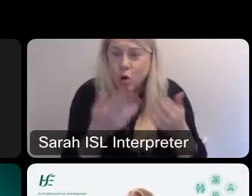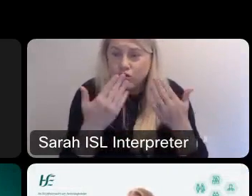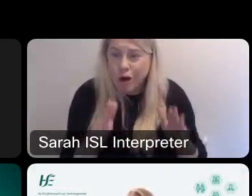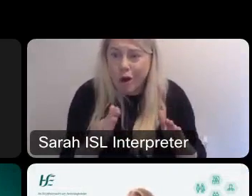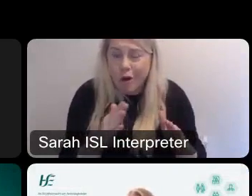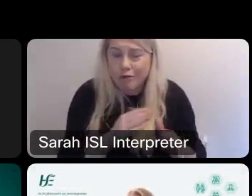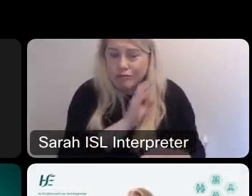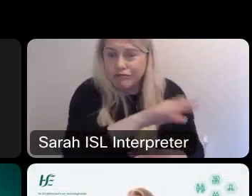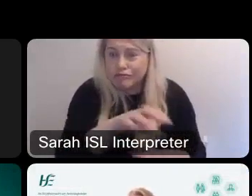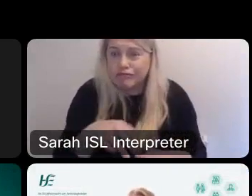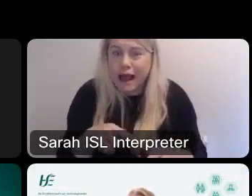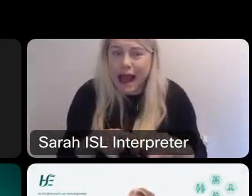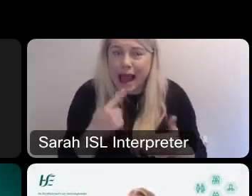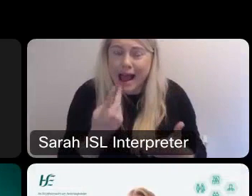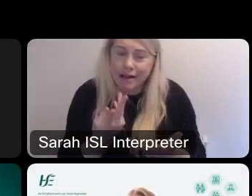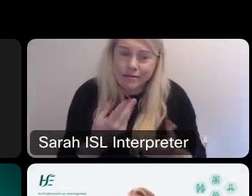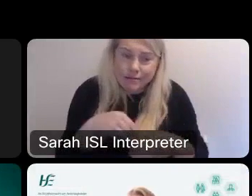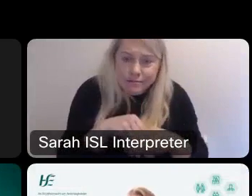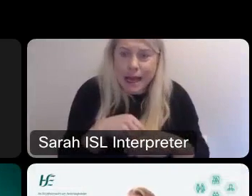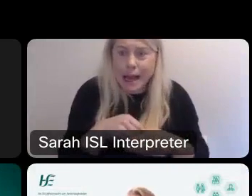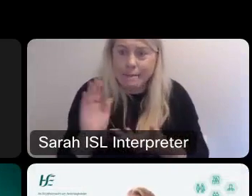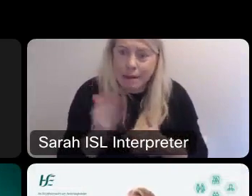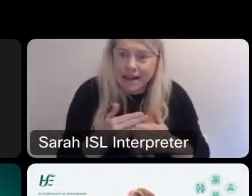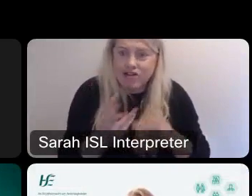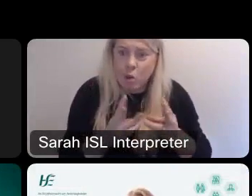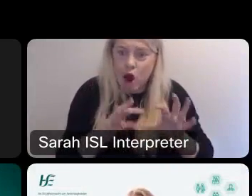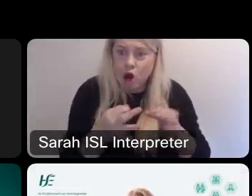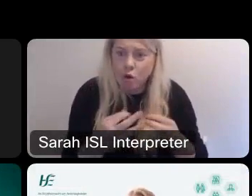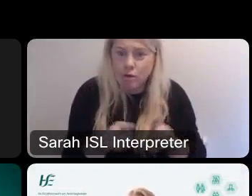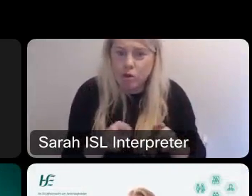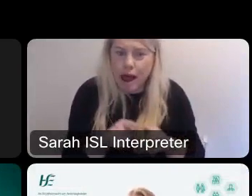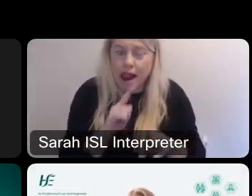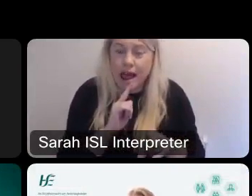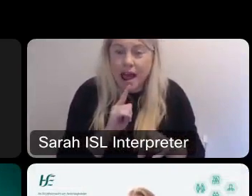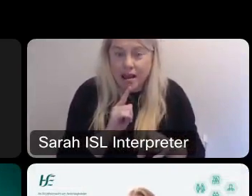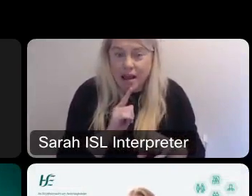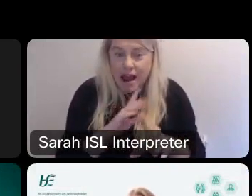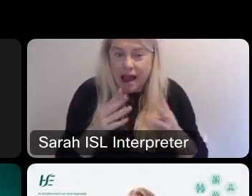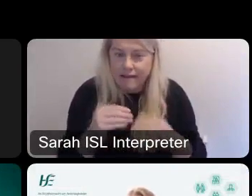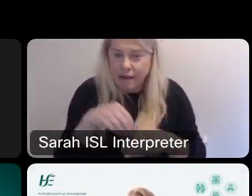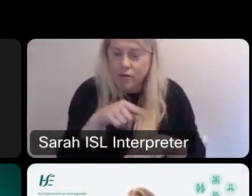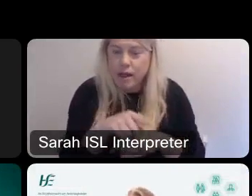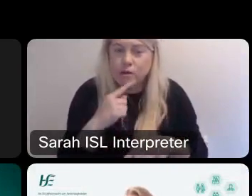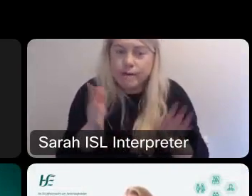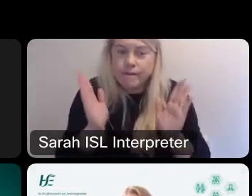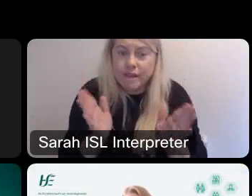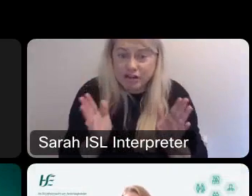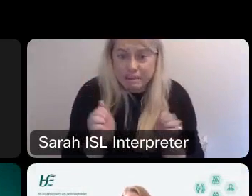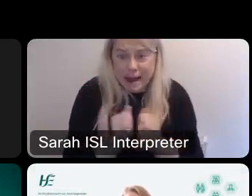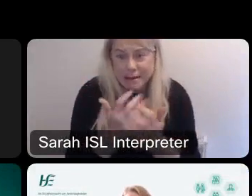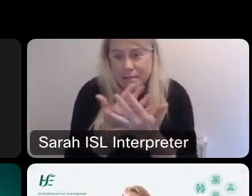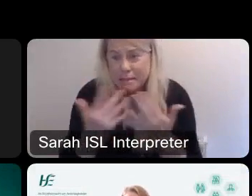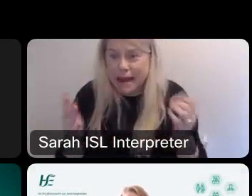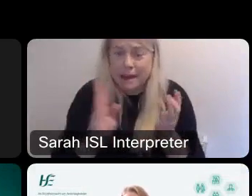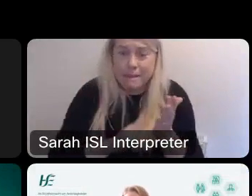of the implementation through the implementation working group and its associated work streams. You'll have met many members of